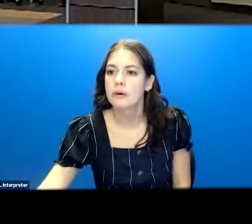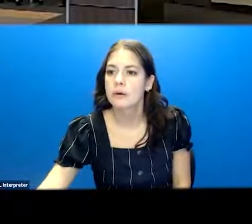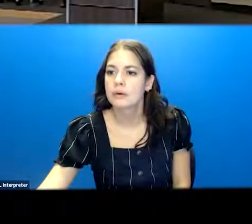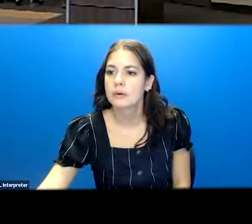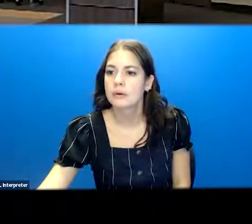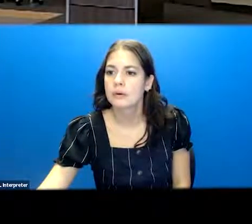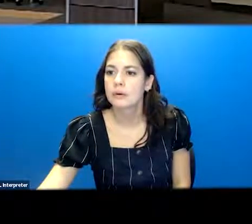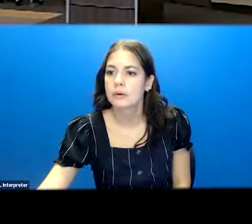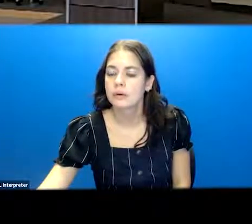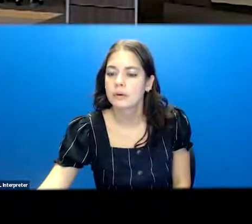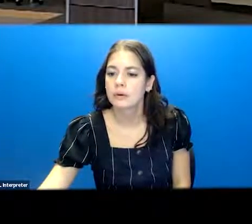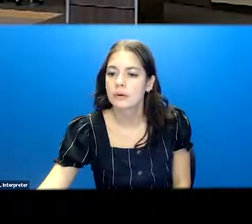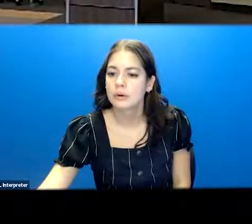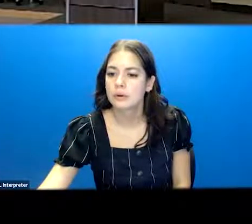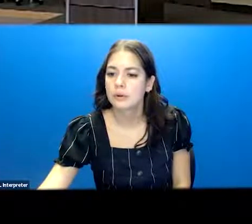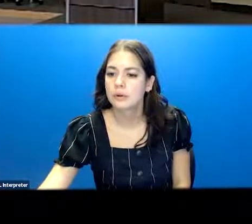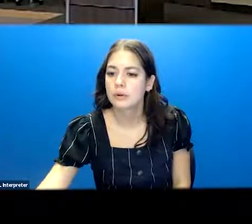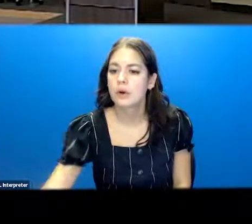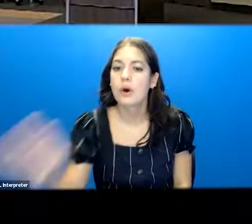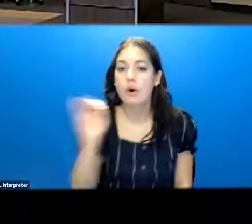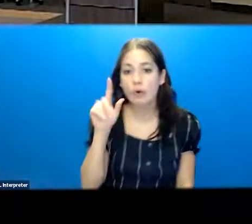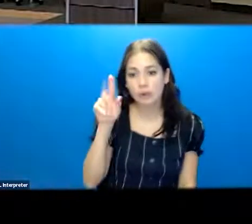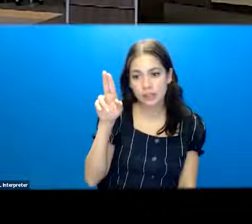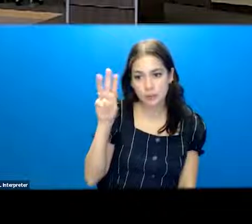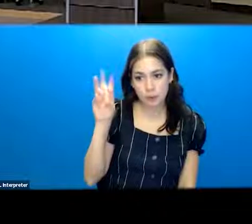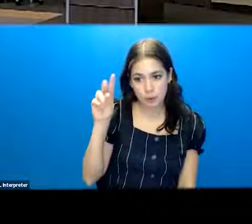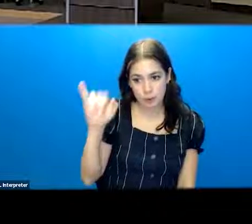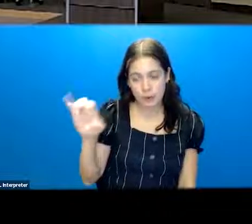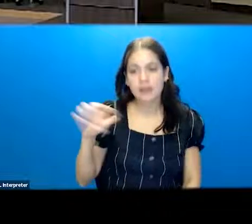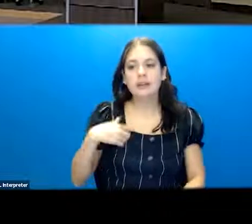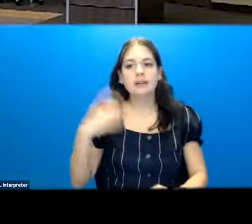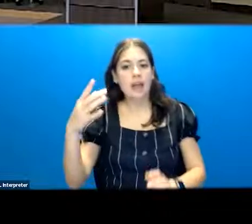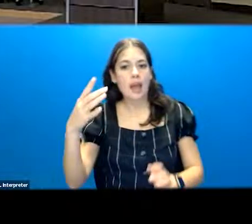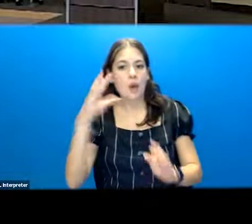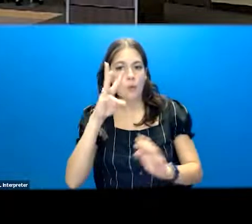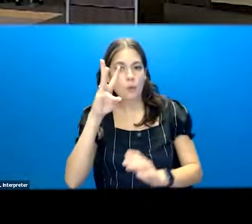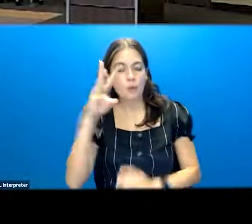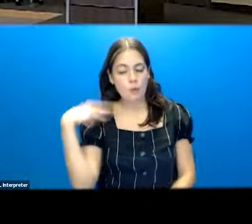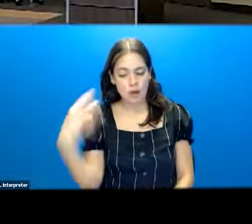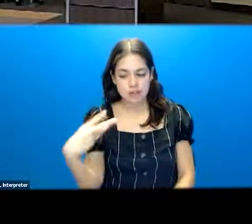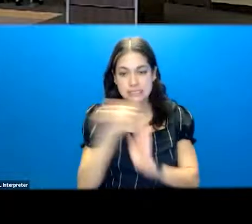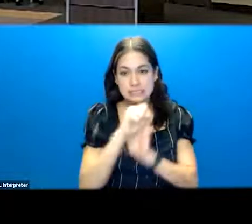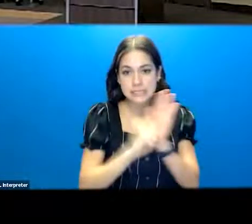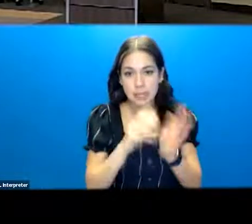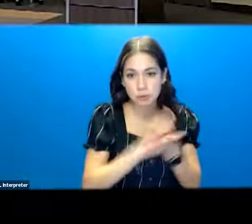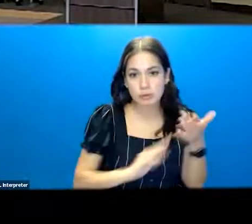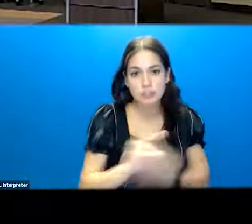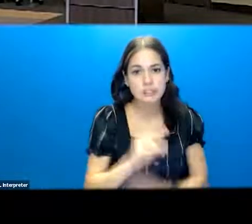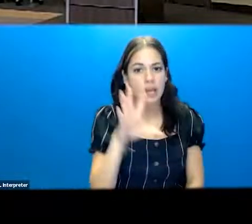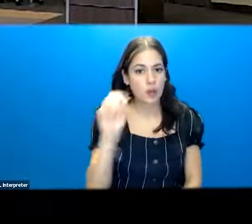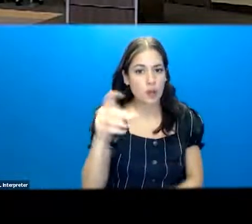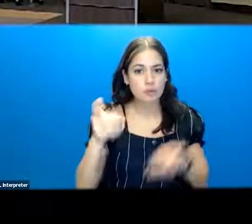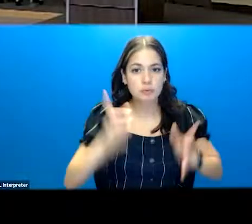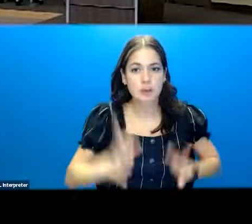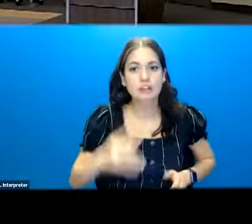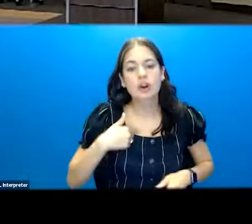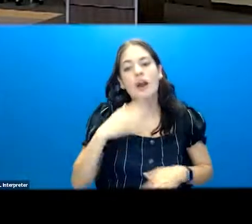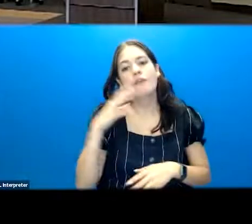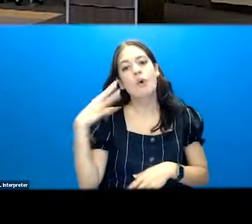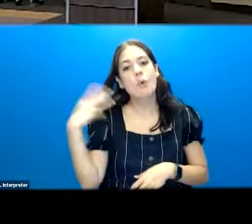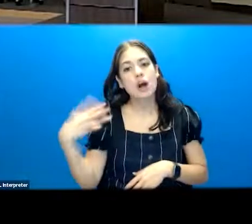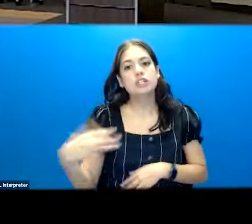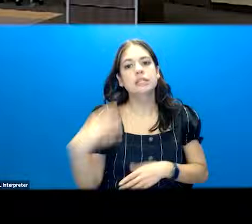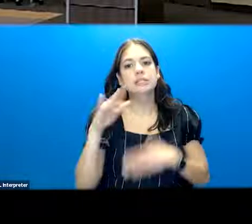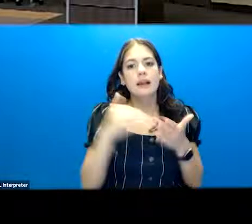the Elson S. Floyd College of Medicine at Washington State University and the co-director of the Washington Center of Excellence